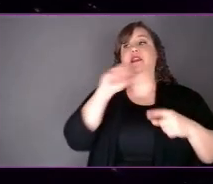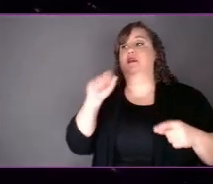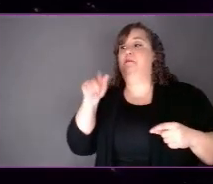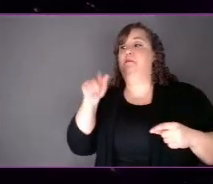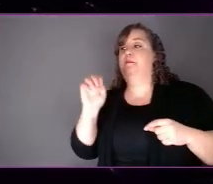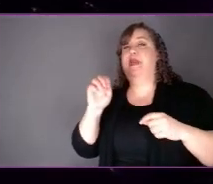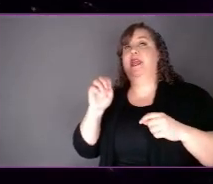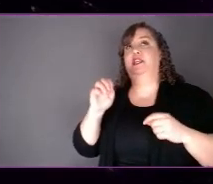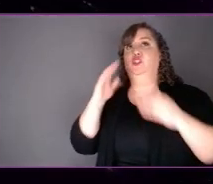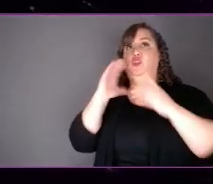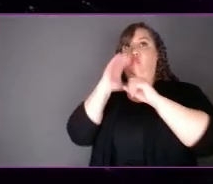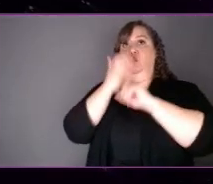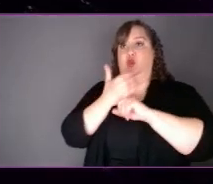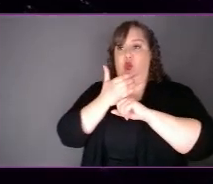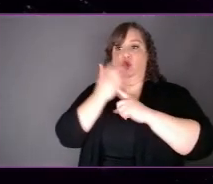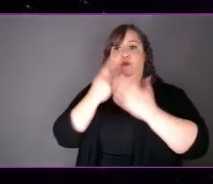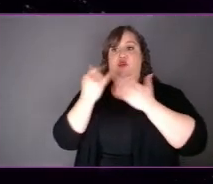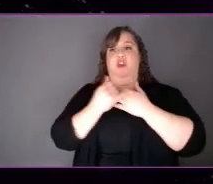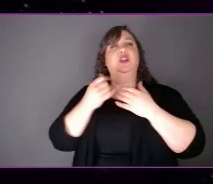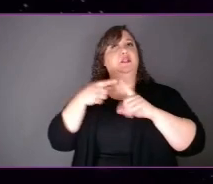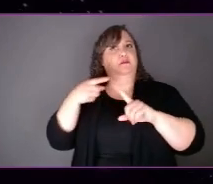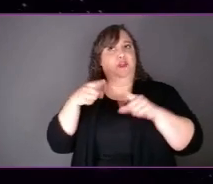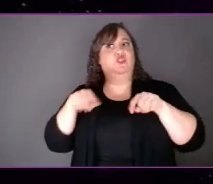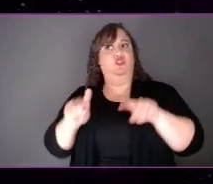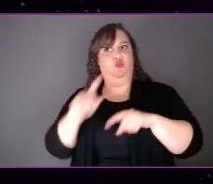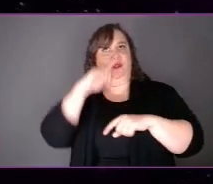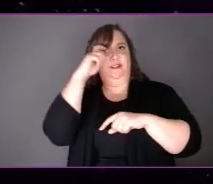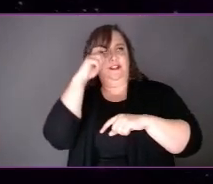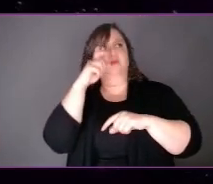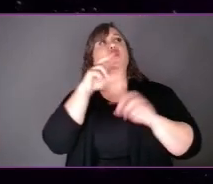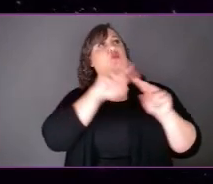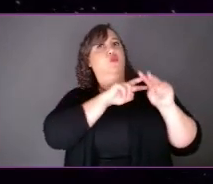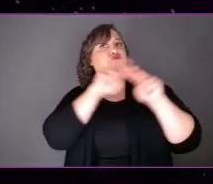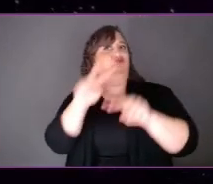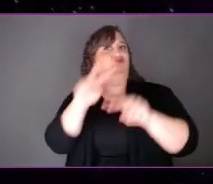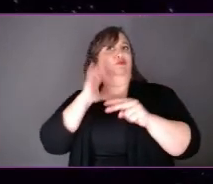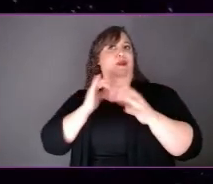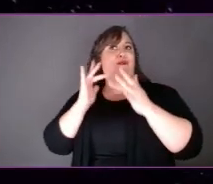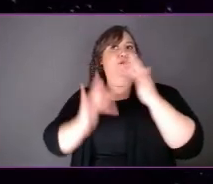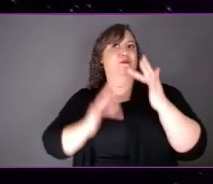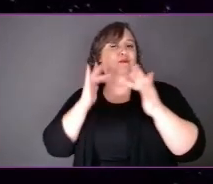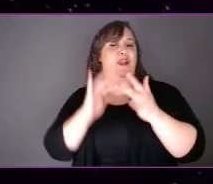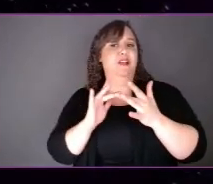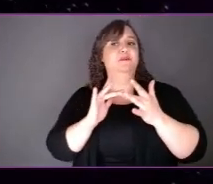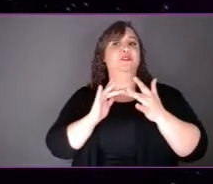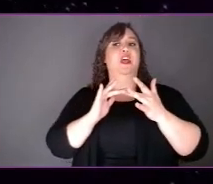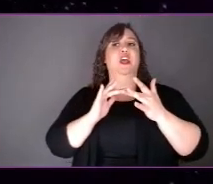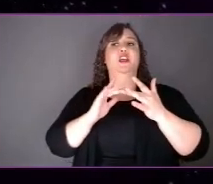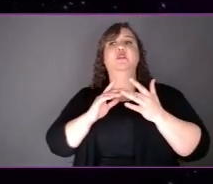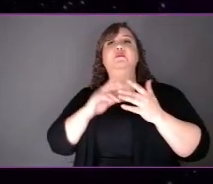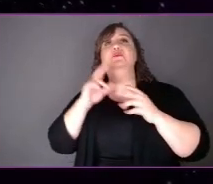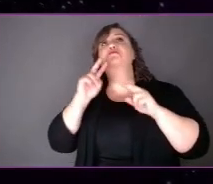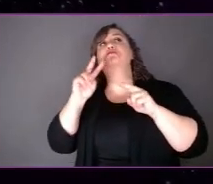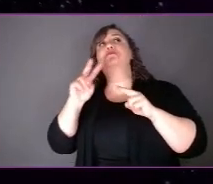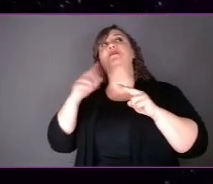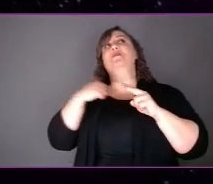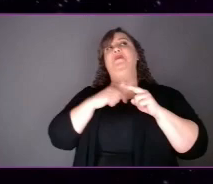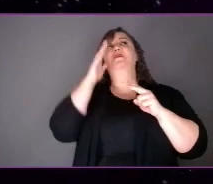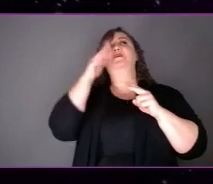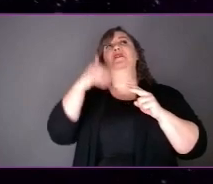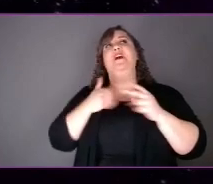summertime. So like I said, keep an eye out on that website and for some opening spring positions coming up.